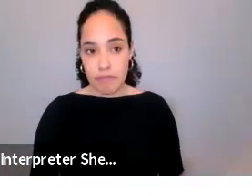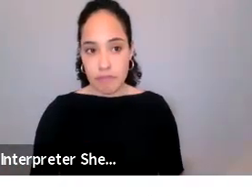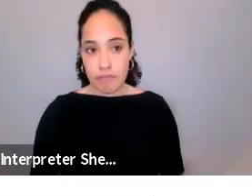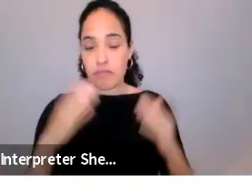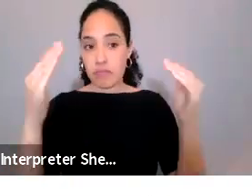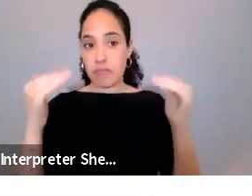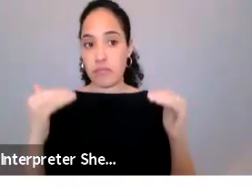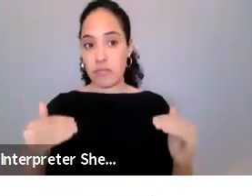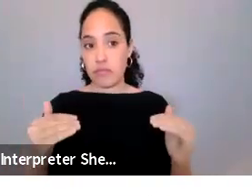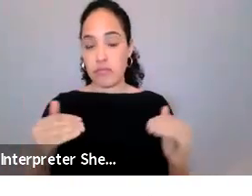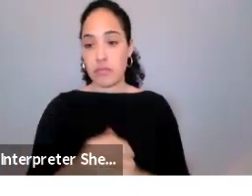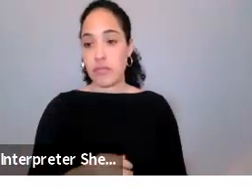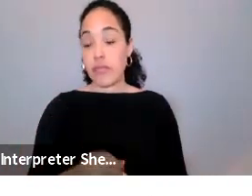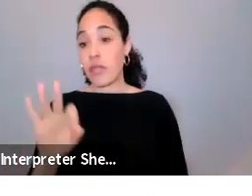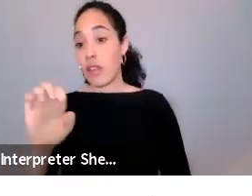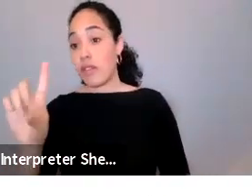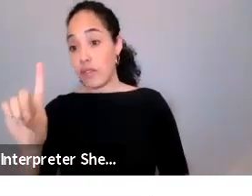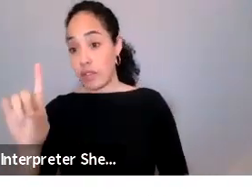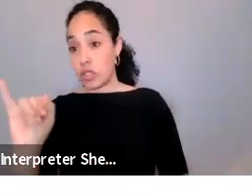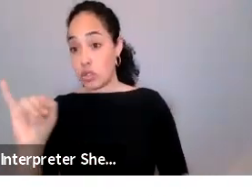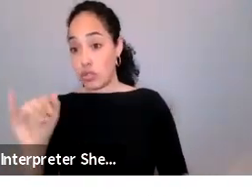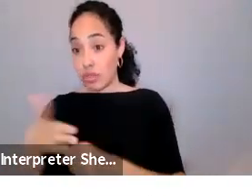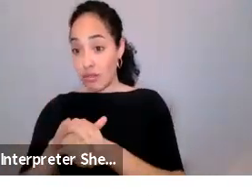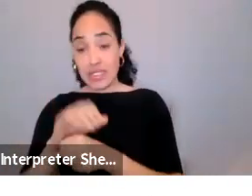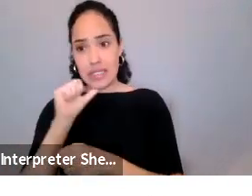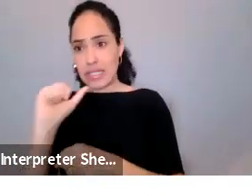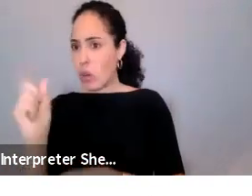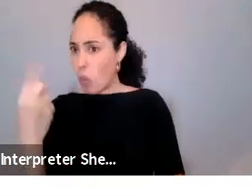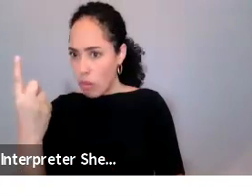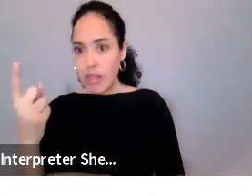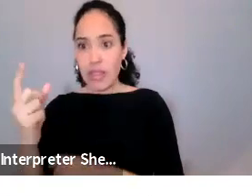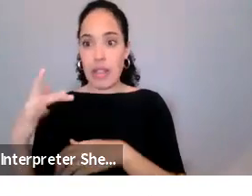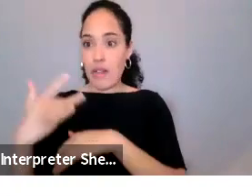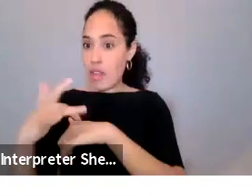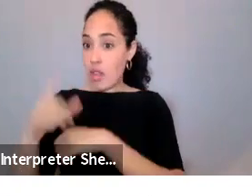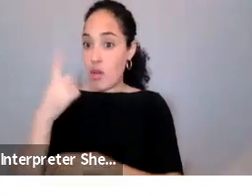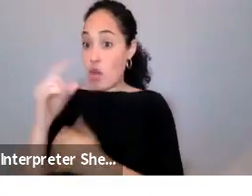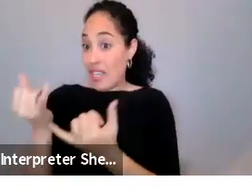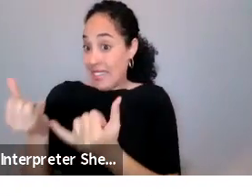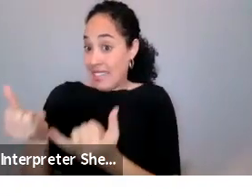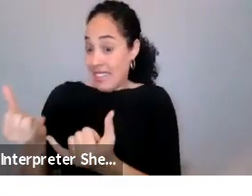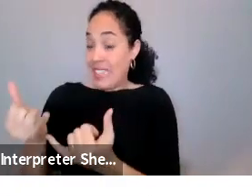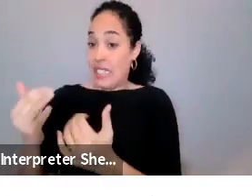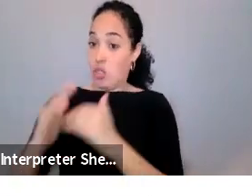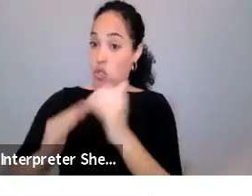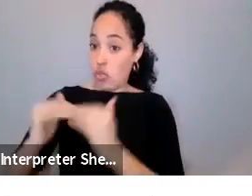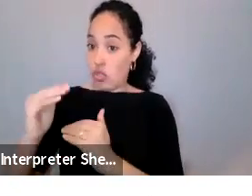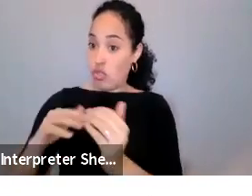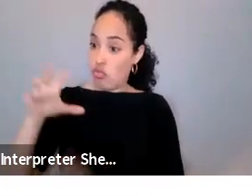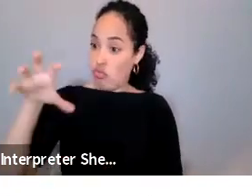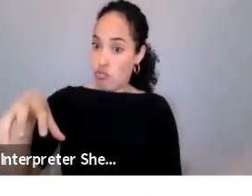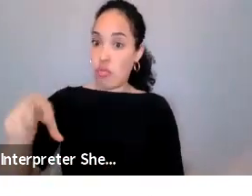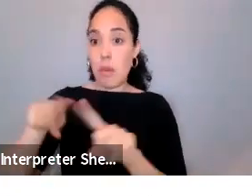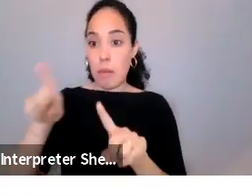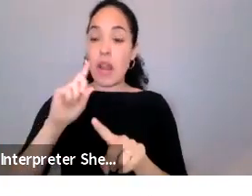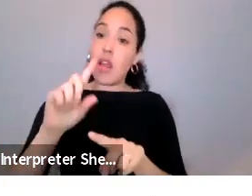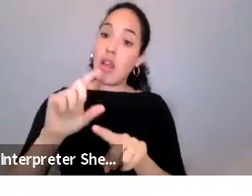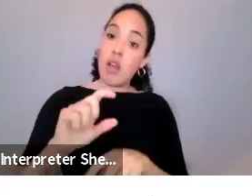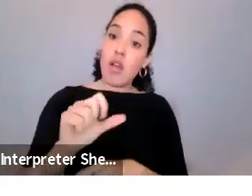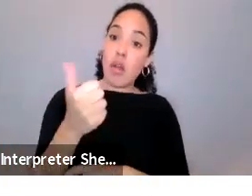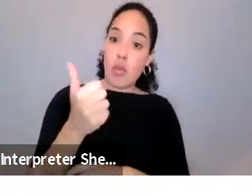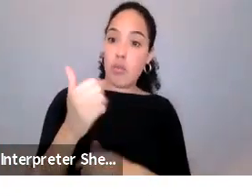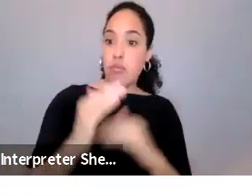Flood insurance coverage is not only available for existing structures, but is also available for buildings under the course of construction and prior to being